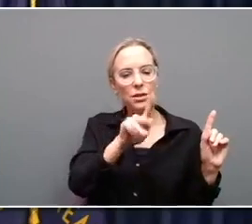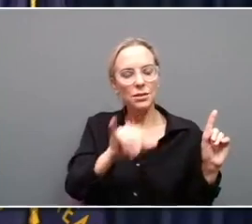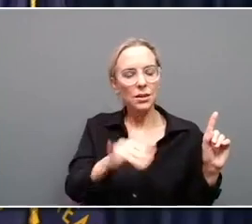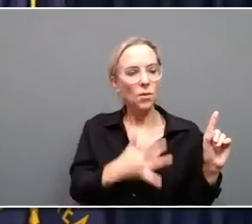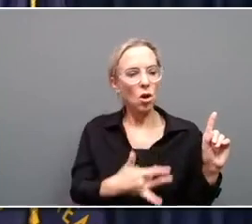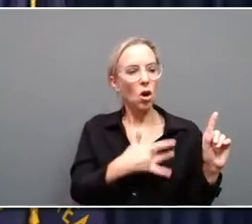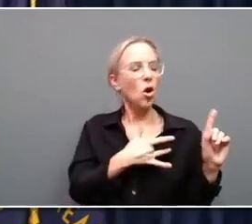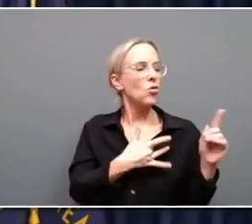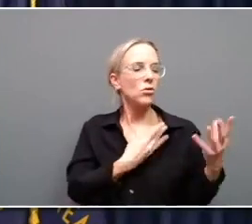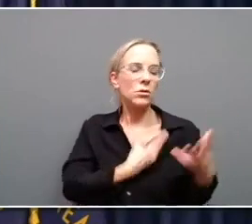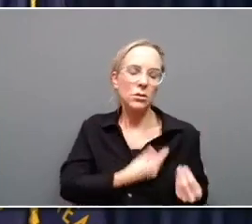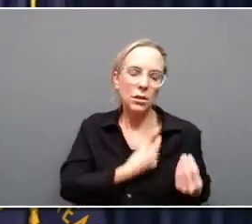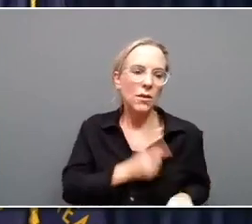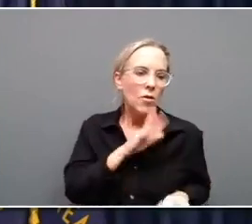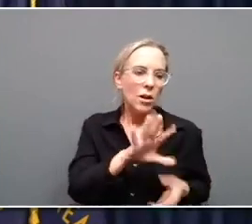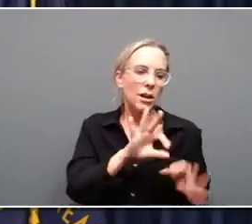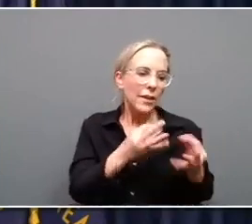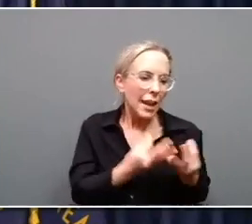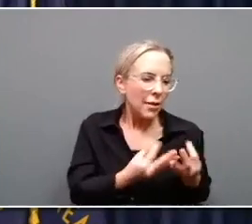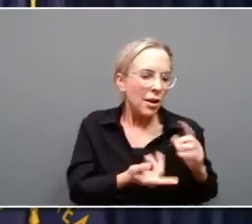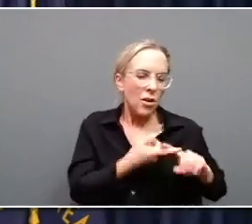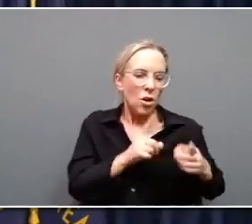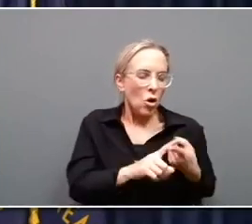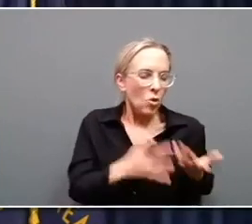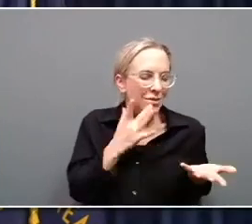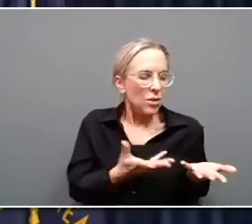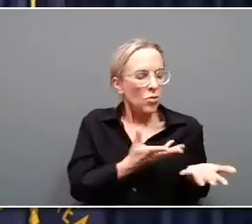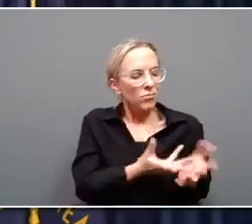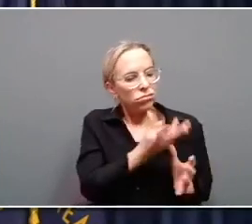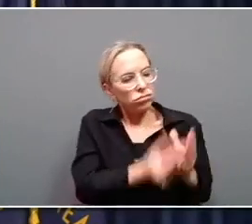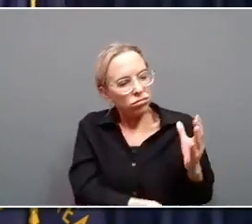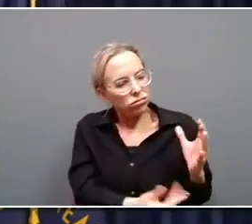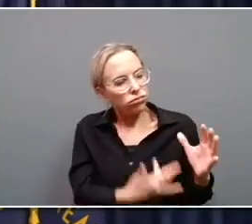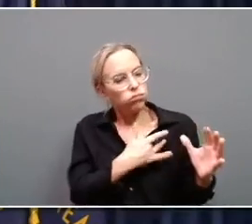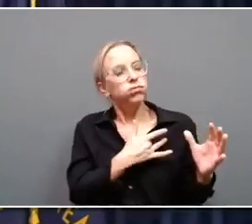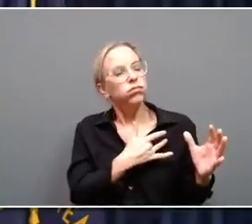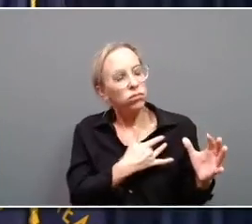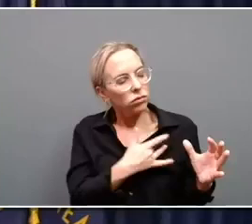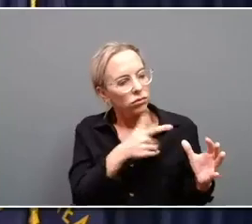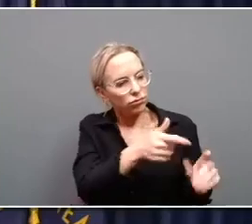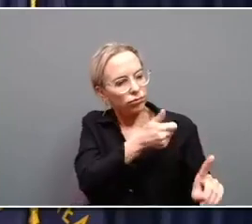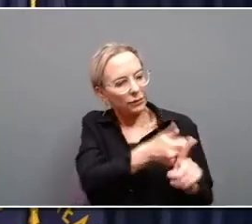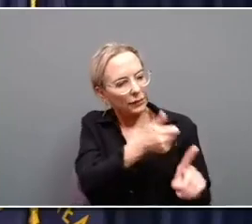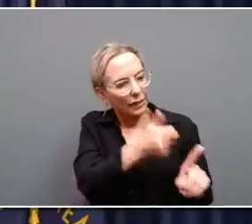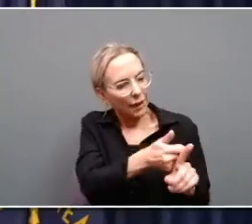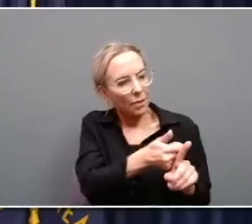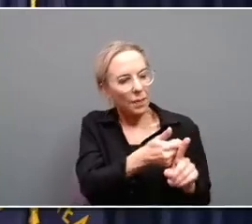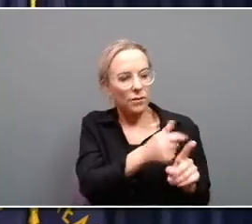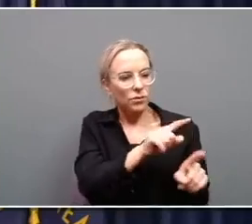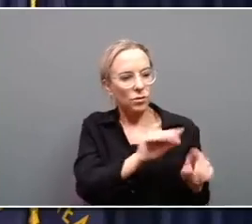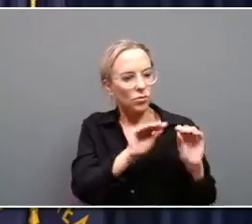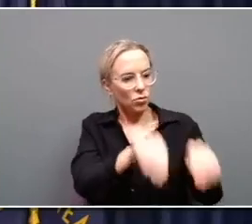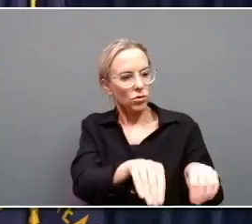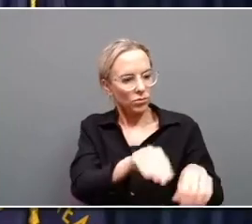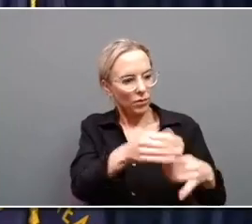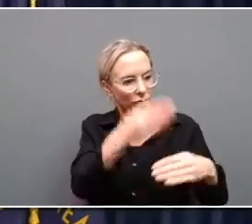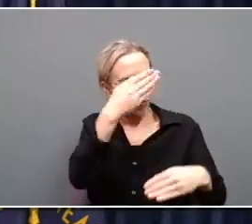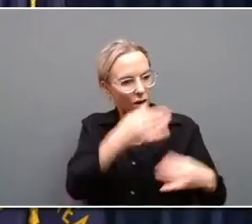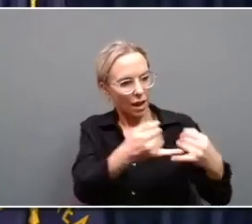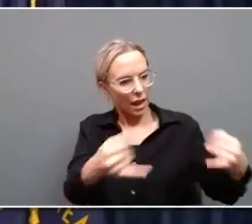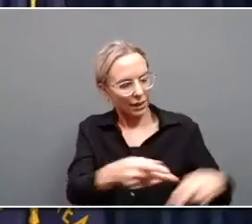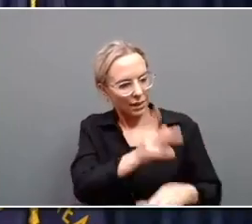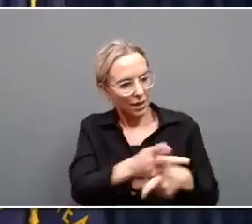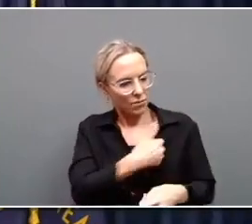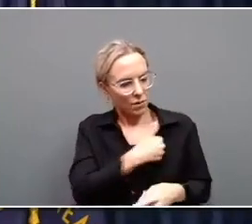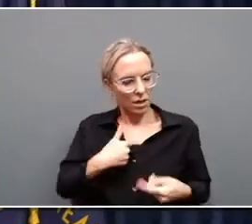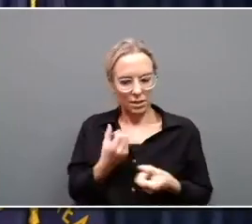We never want to see the loss of loved ones, especially those who put themselves on the line to keep us safe. This reminds us of how